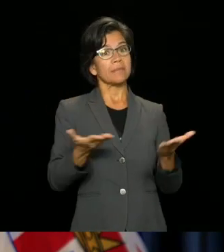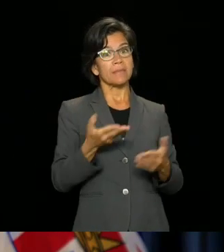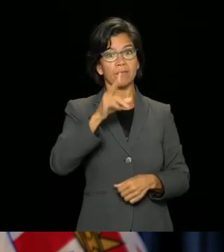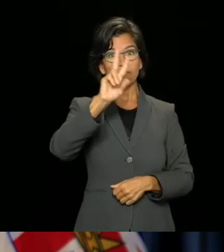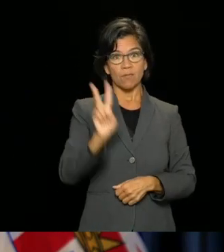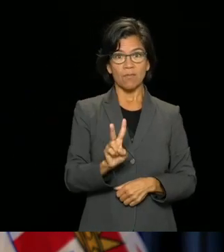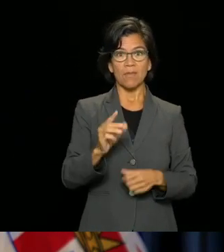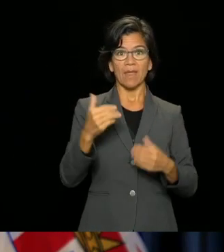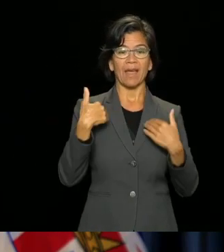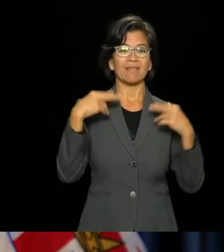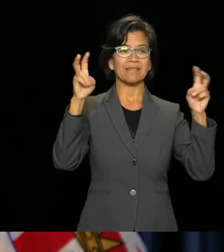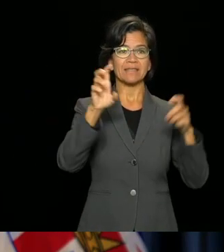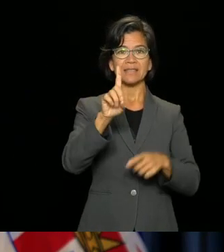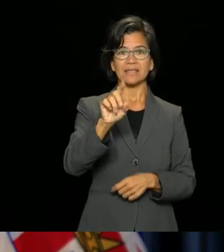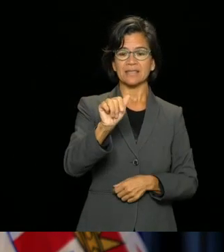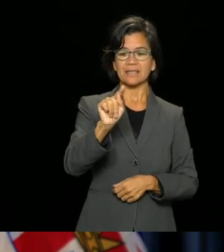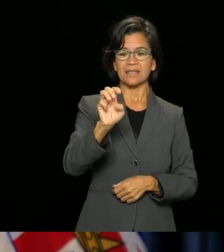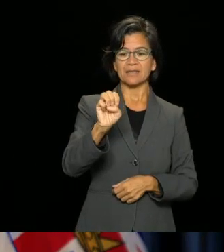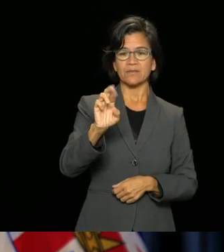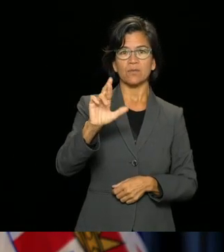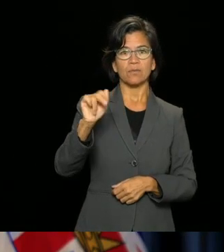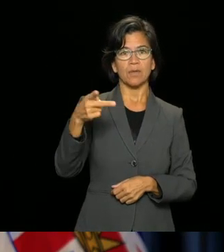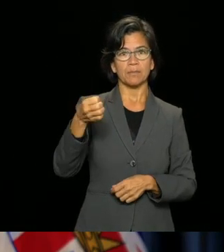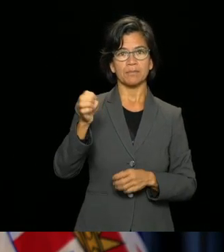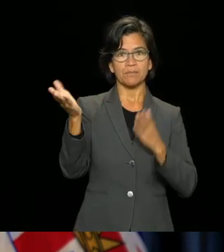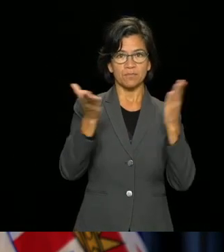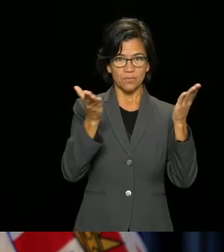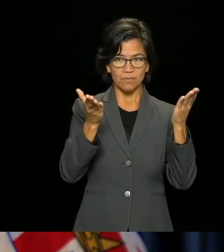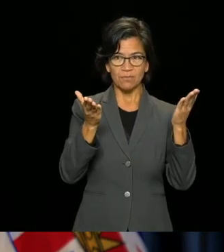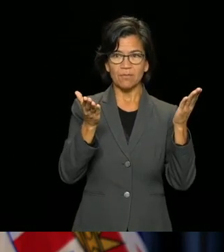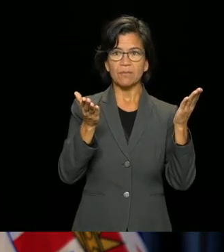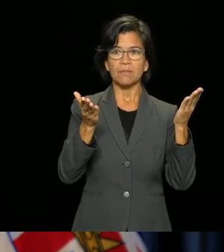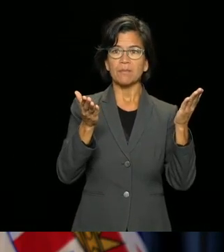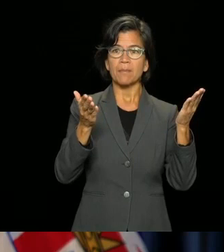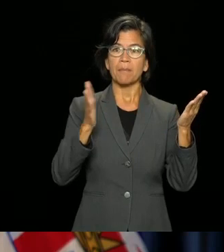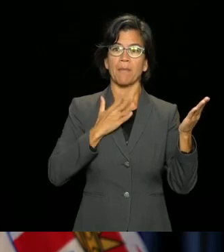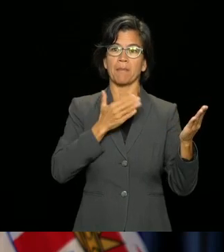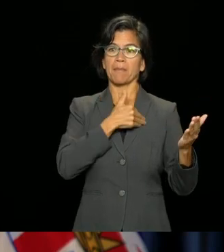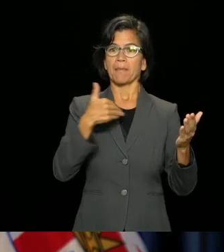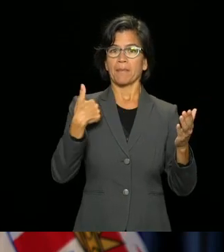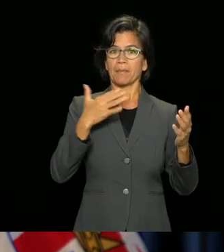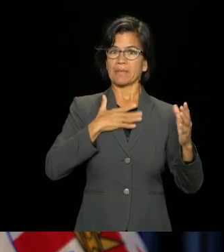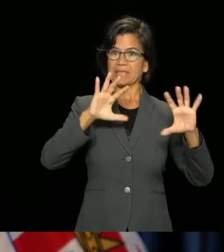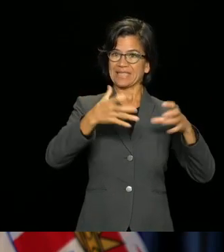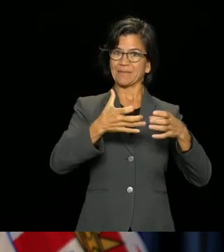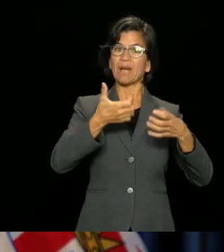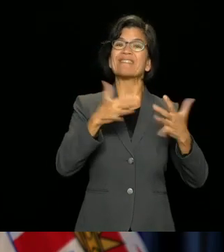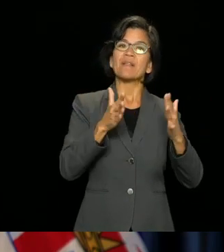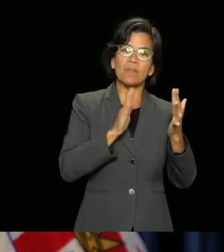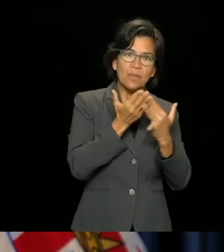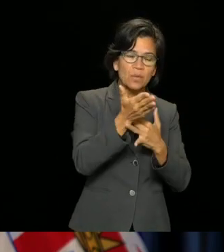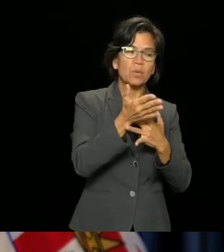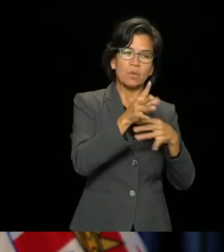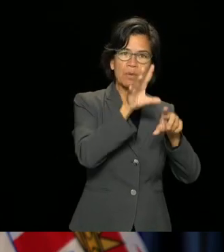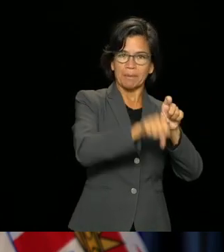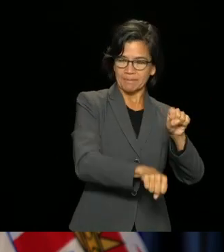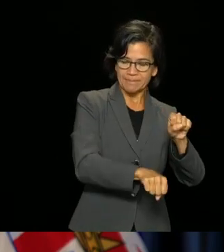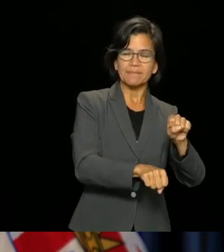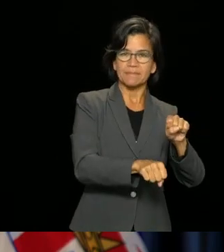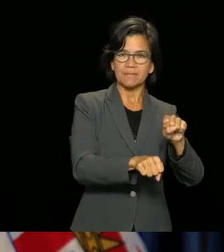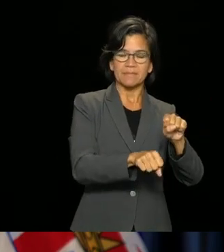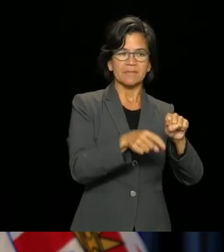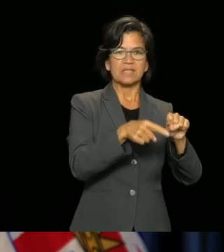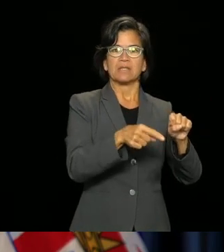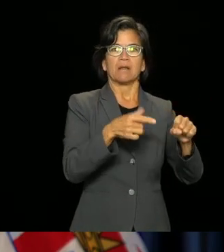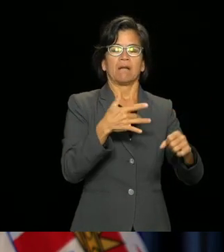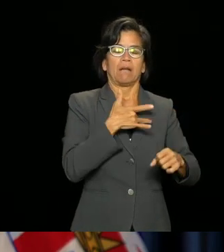date raped here in Victoria a few years ago. As soon as she came into the office, I could see that something was wrong. She had been